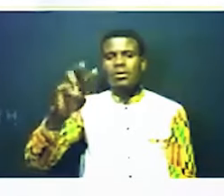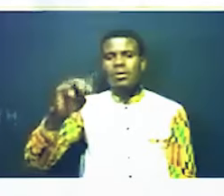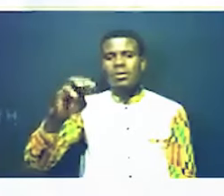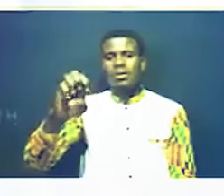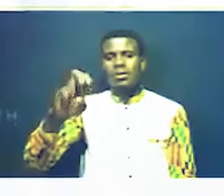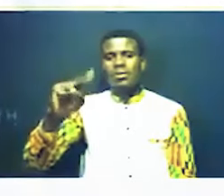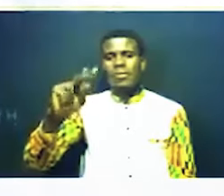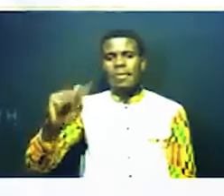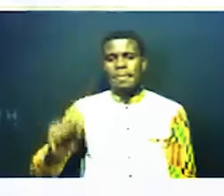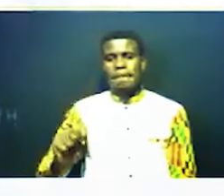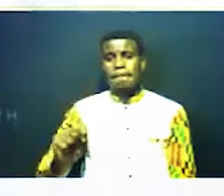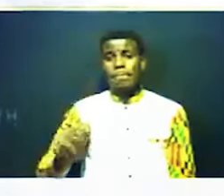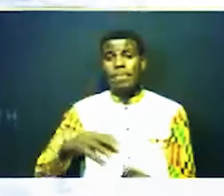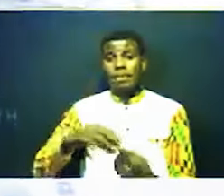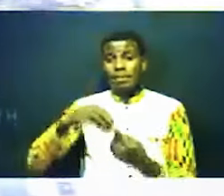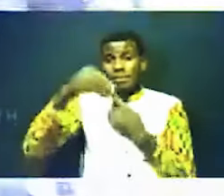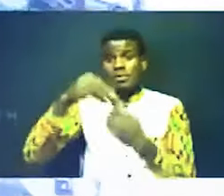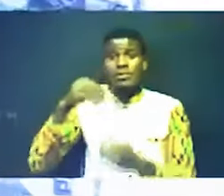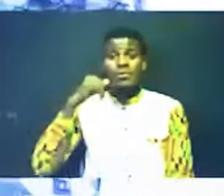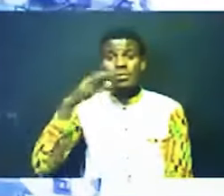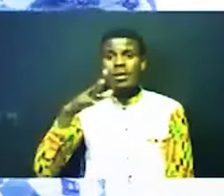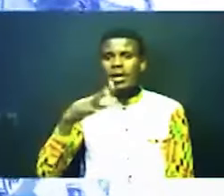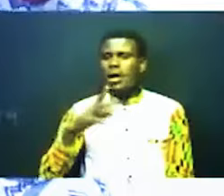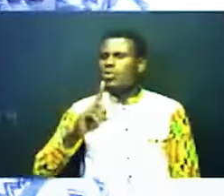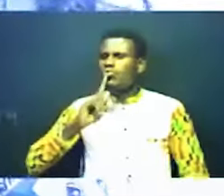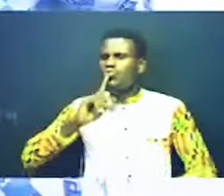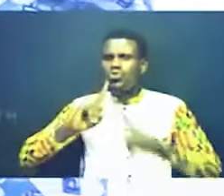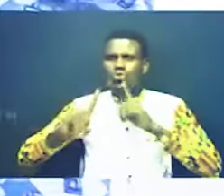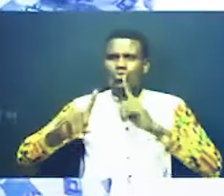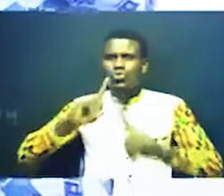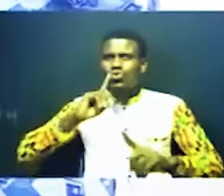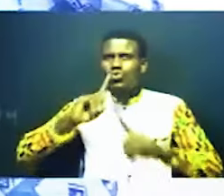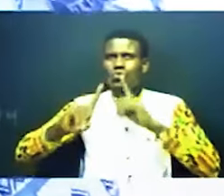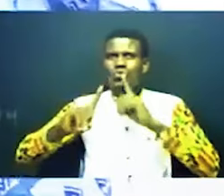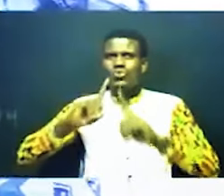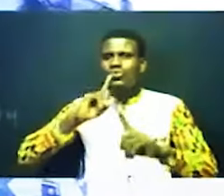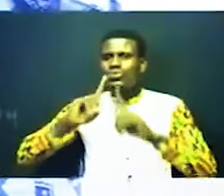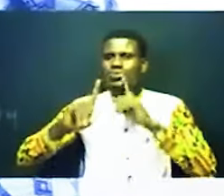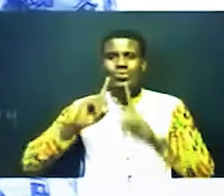Now, especially the women, they will want to talk.